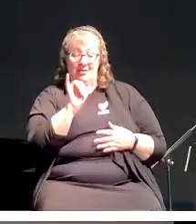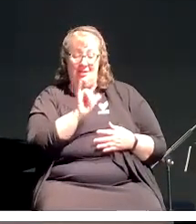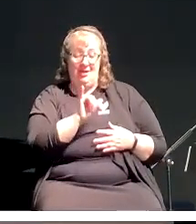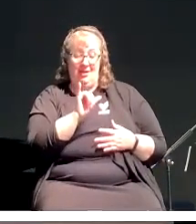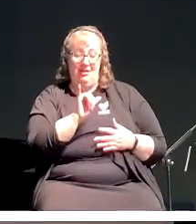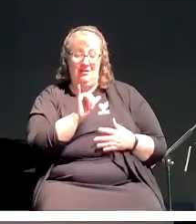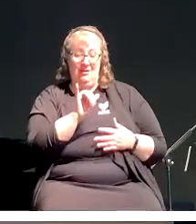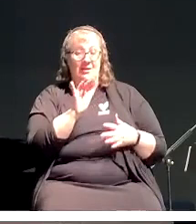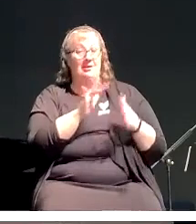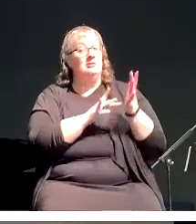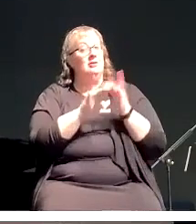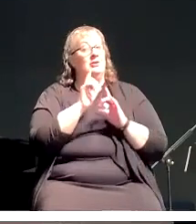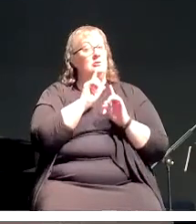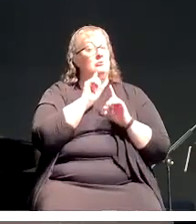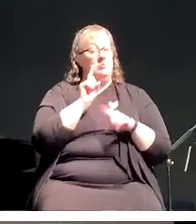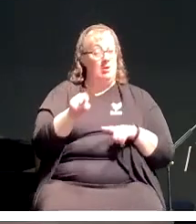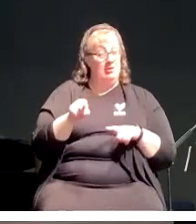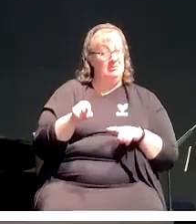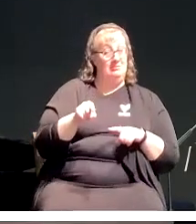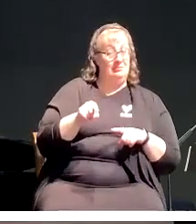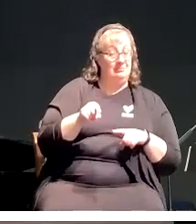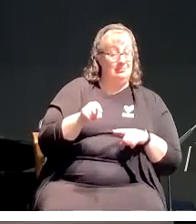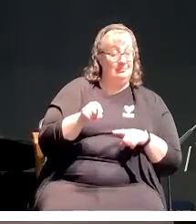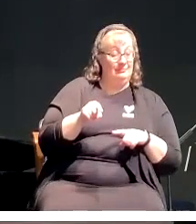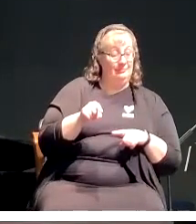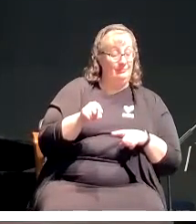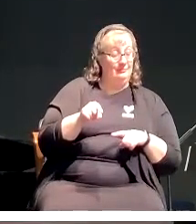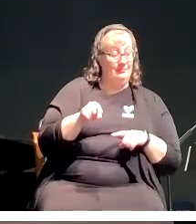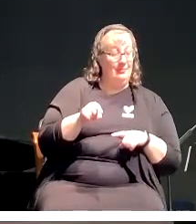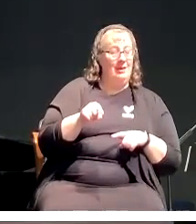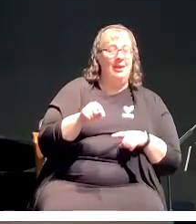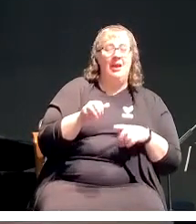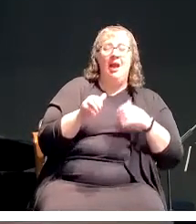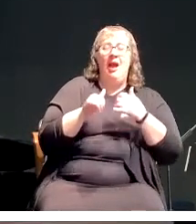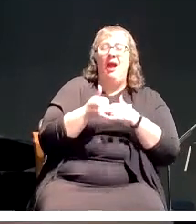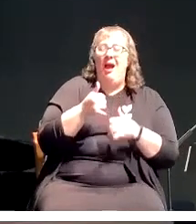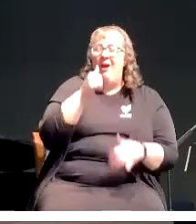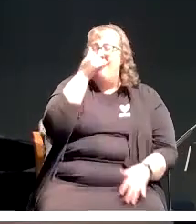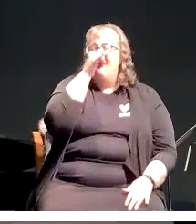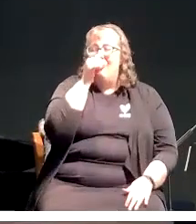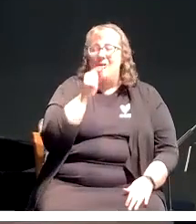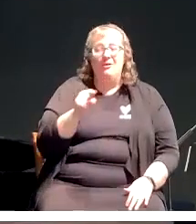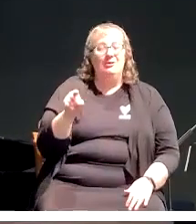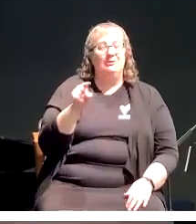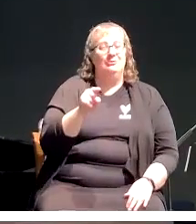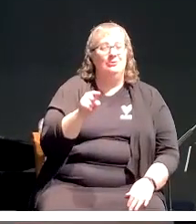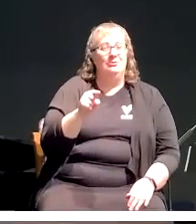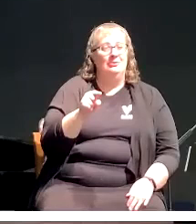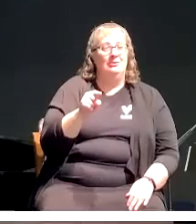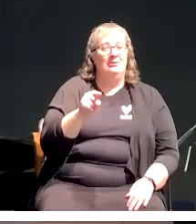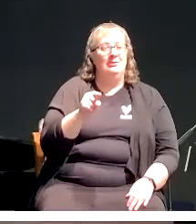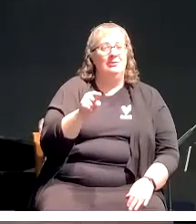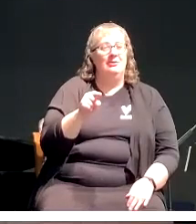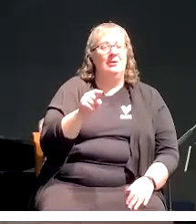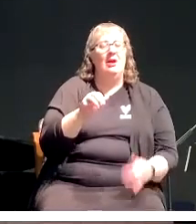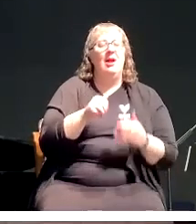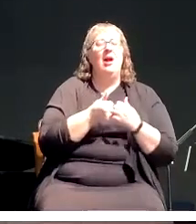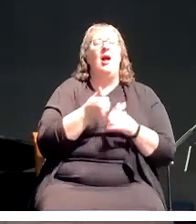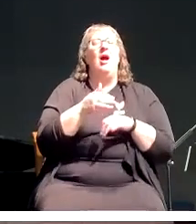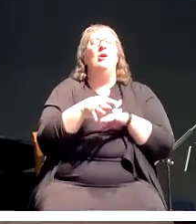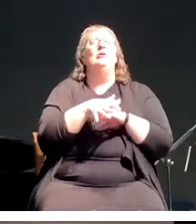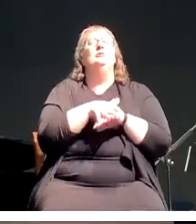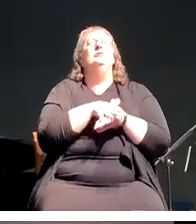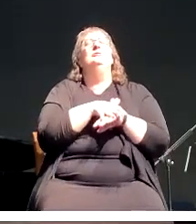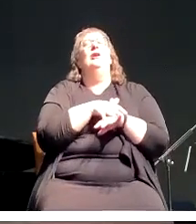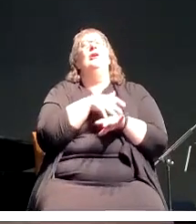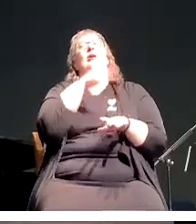that Jesus responds back to them. How foolish you are. How slow